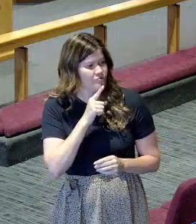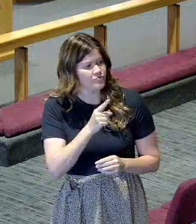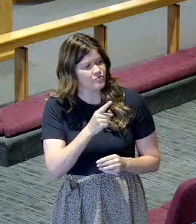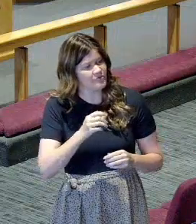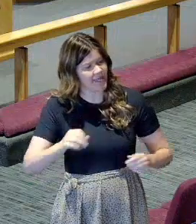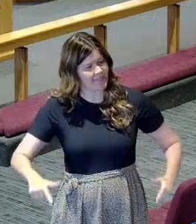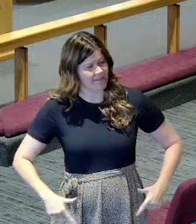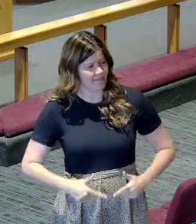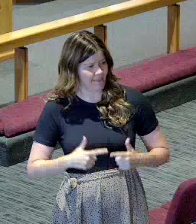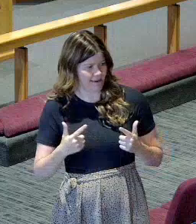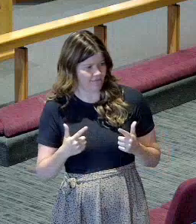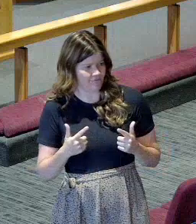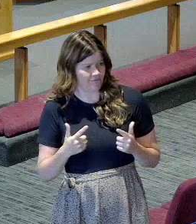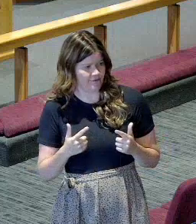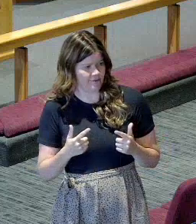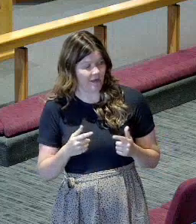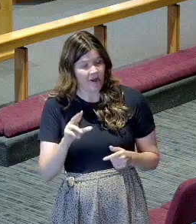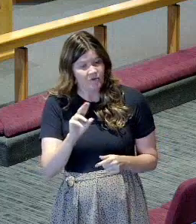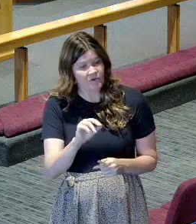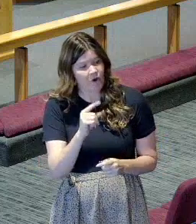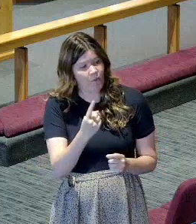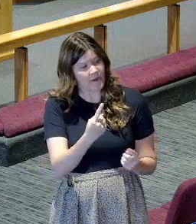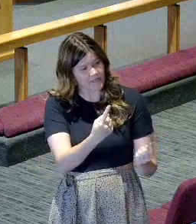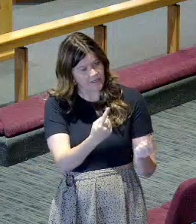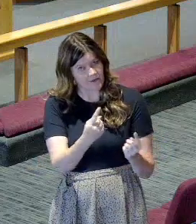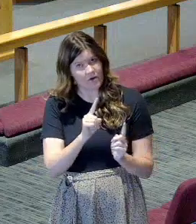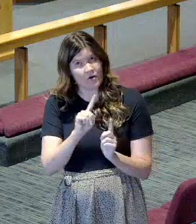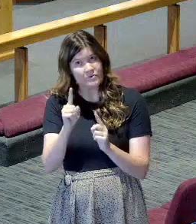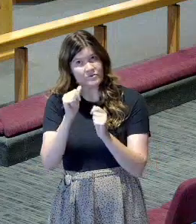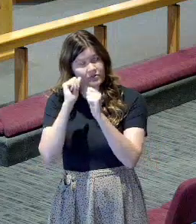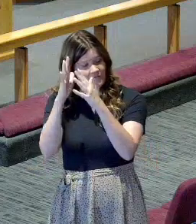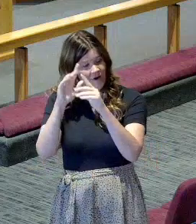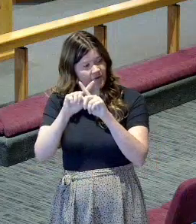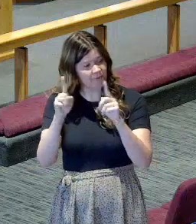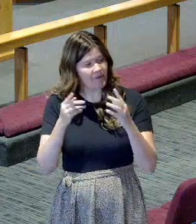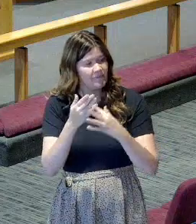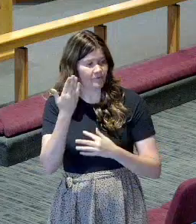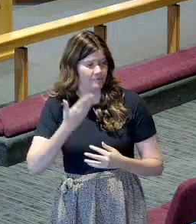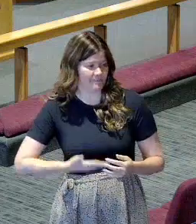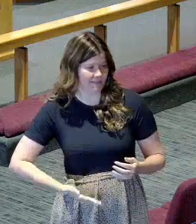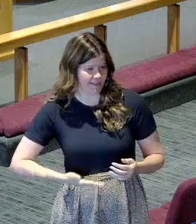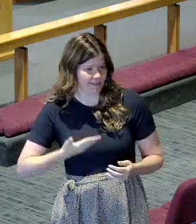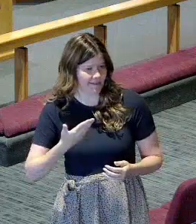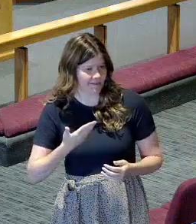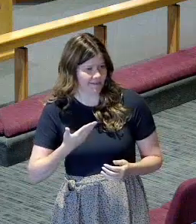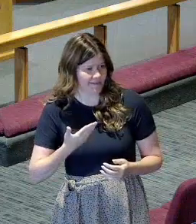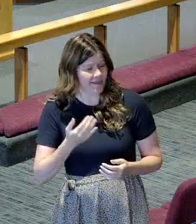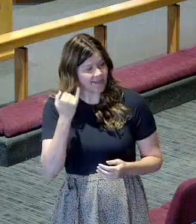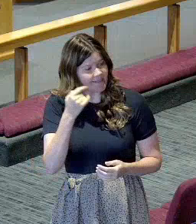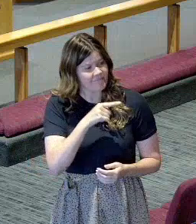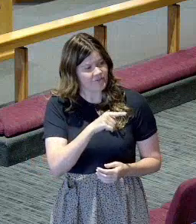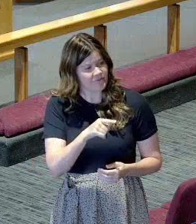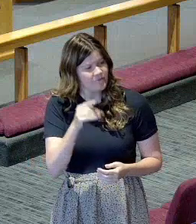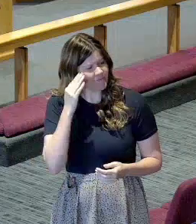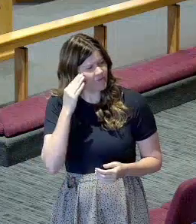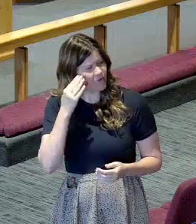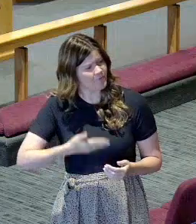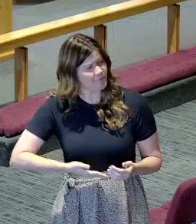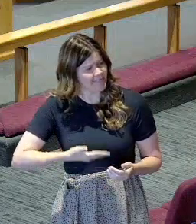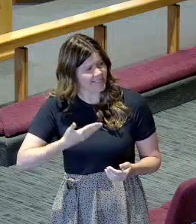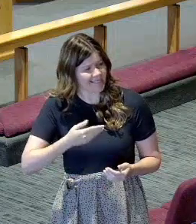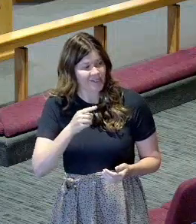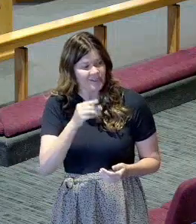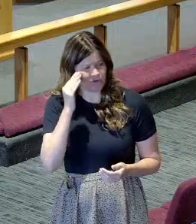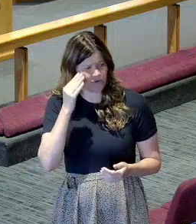truth and the life. No one comes to the Father except through me. If you had known me, you would have